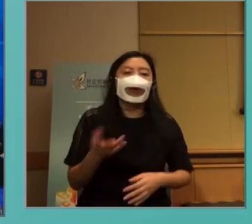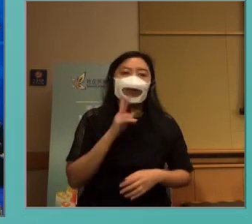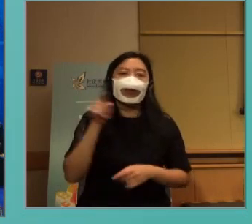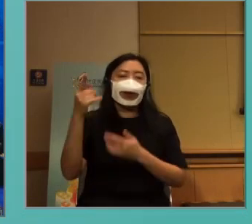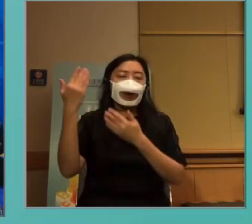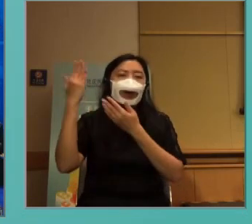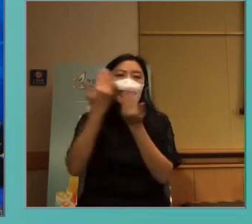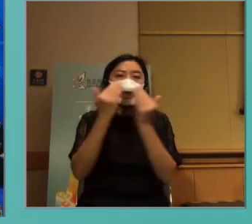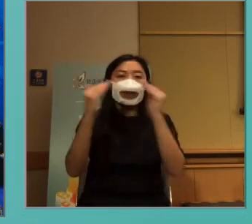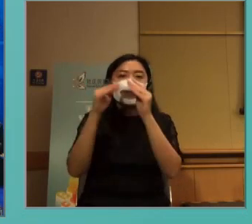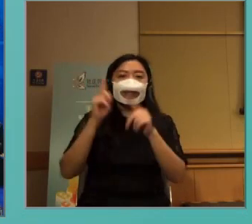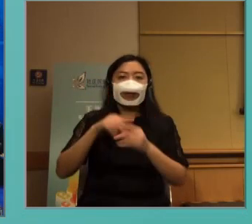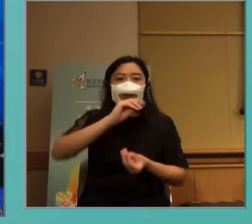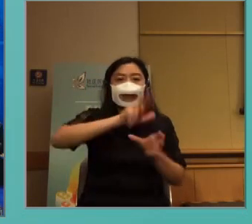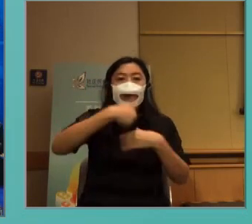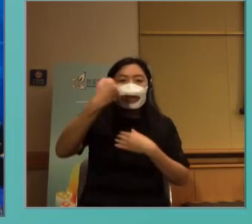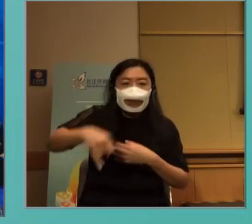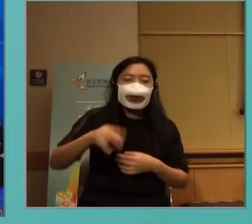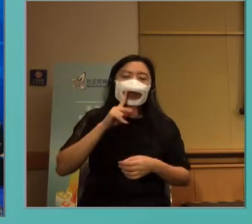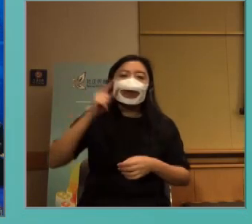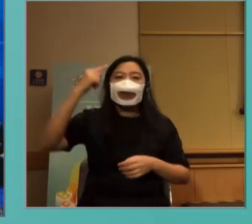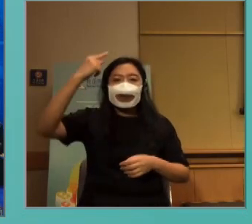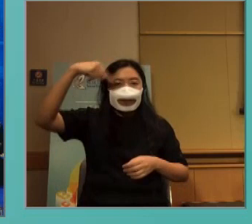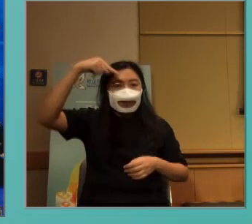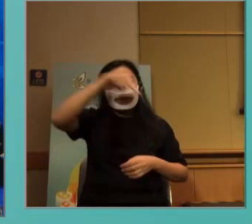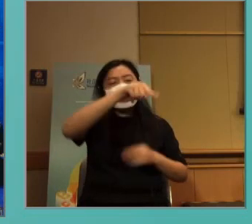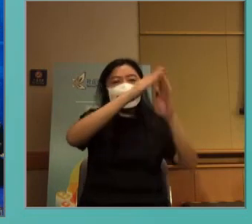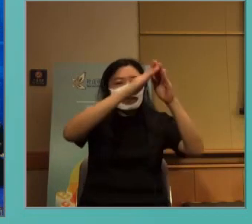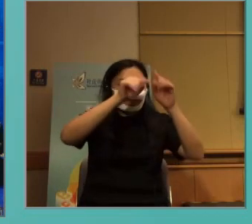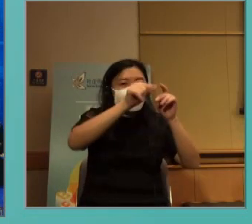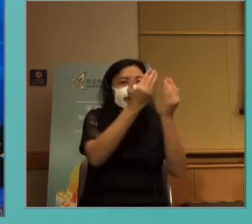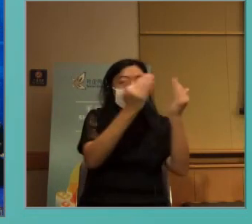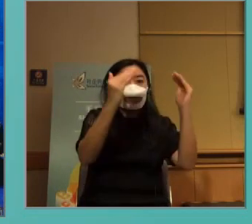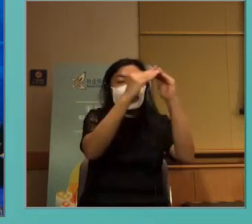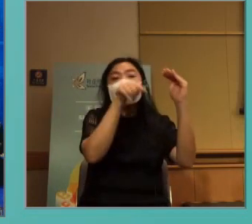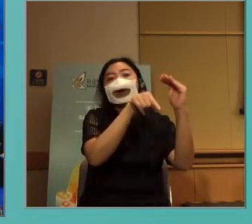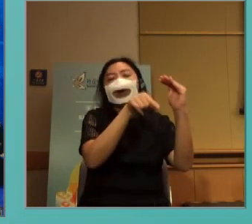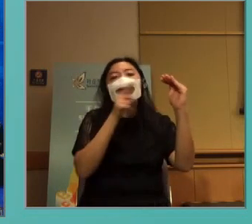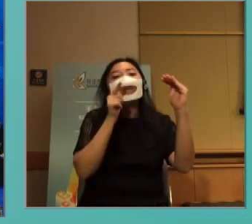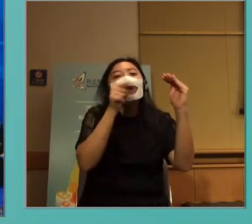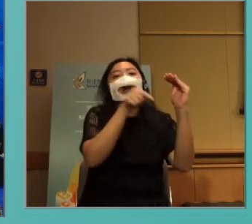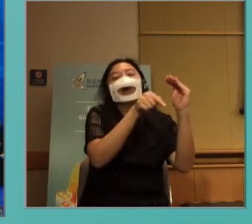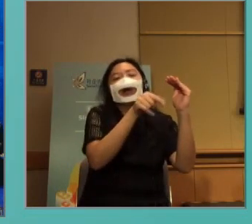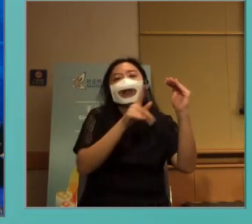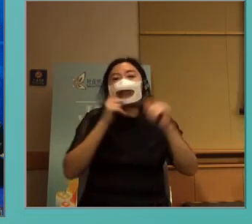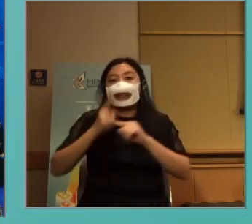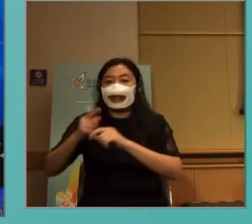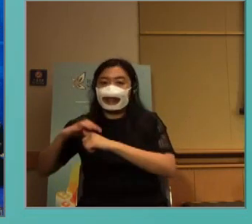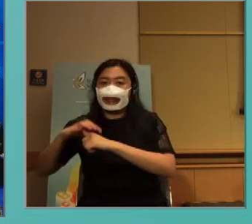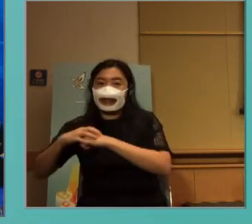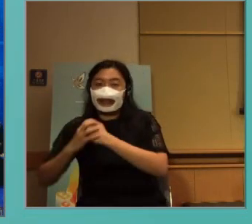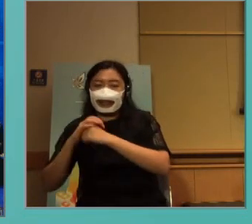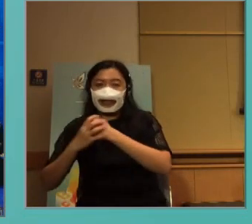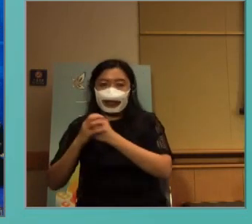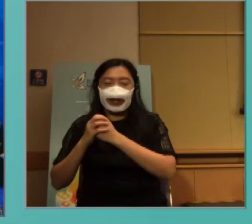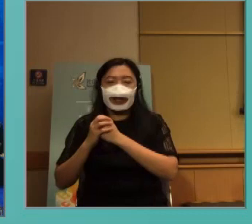example, is famous for only, if you are stuck in the physical world, the exhibits are only less than 1 or 2%